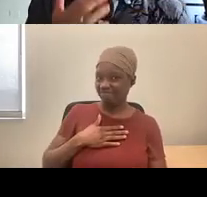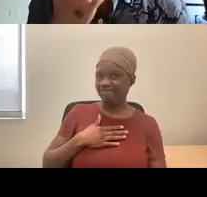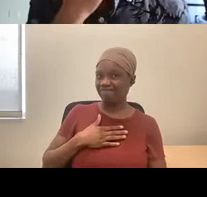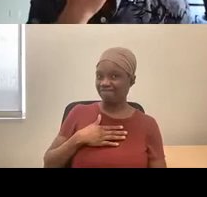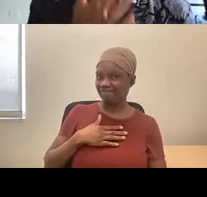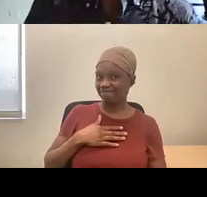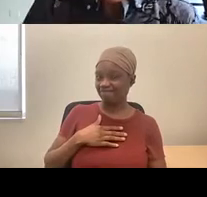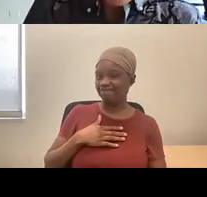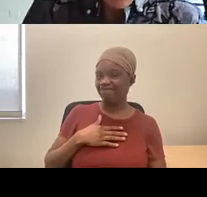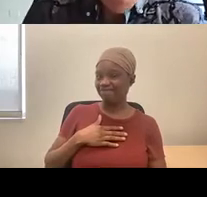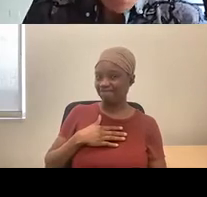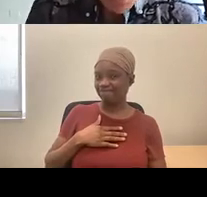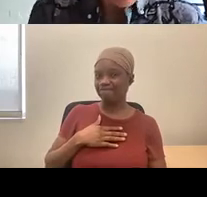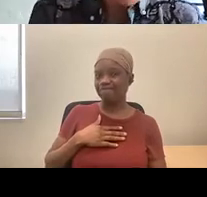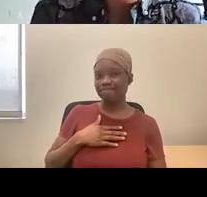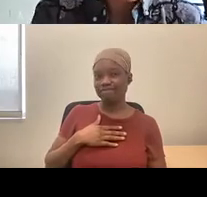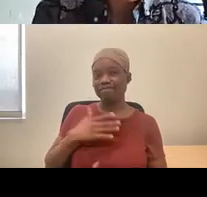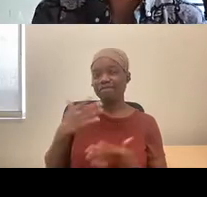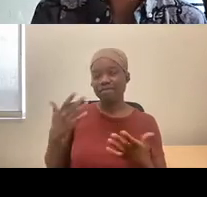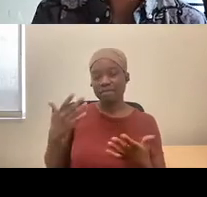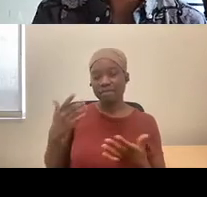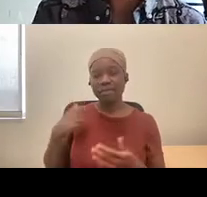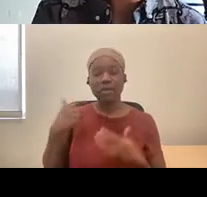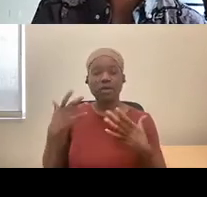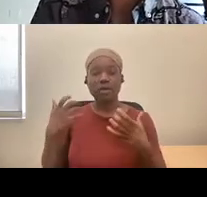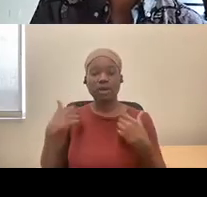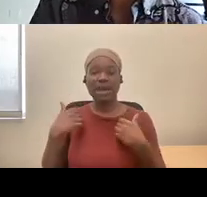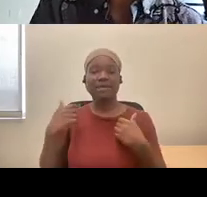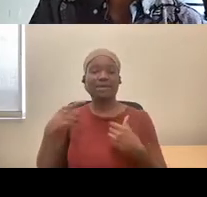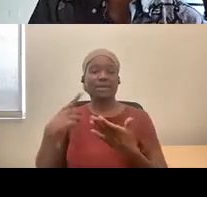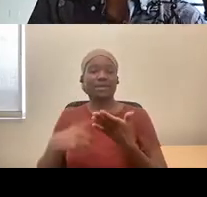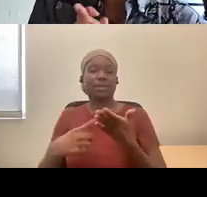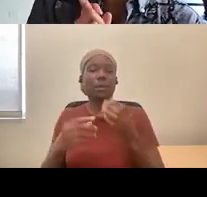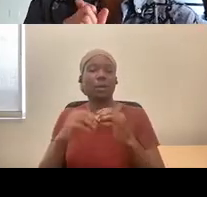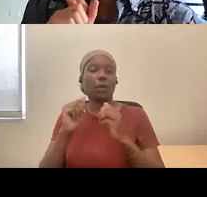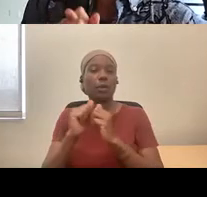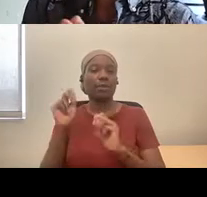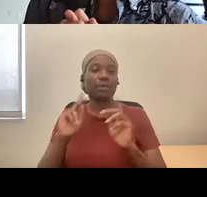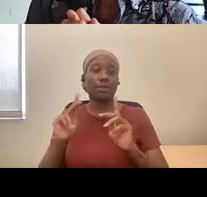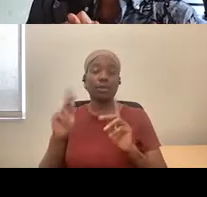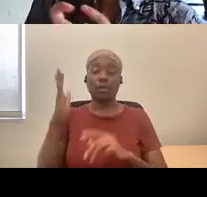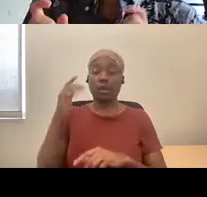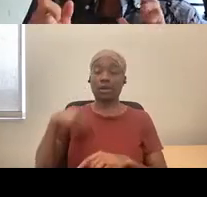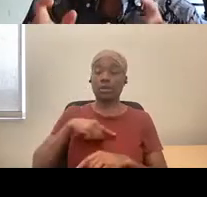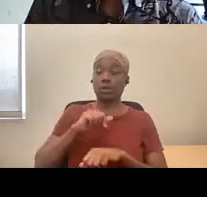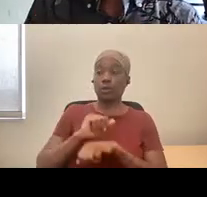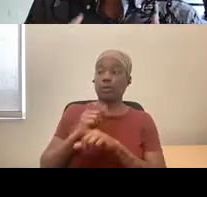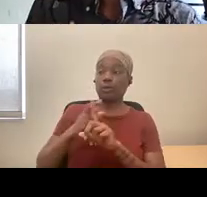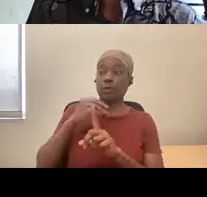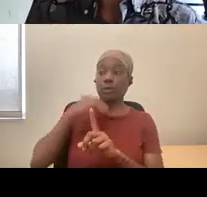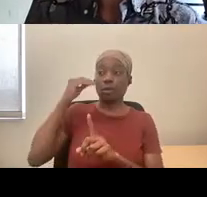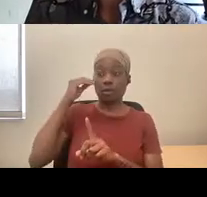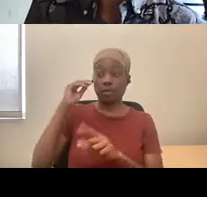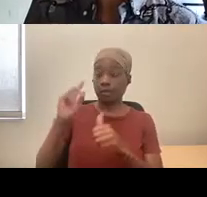Yeah, so I just wanna be having this conversation more with people as we work from home. The first thing is we are